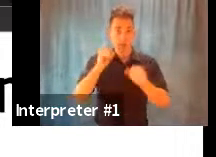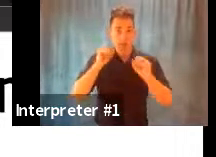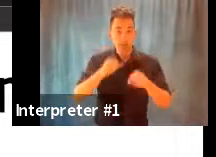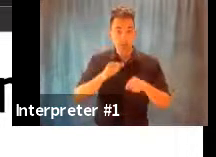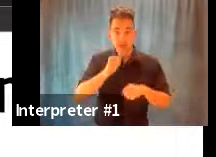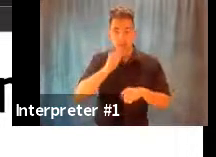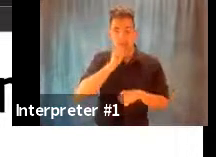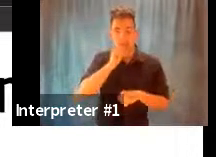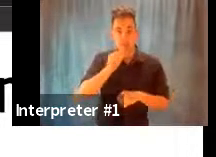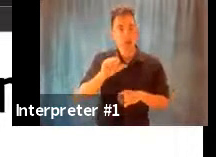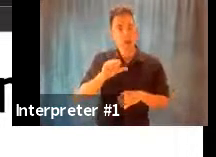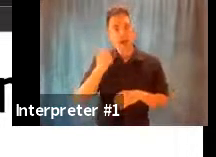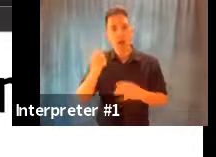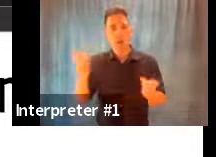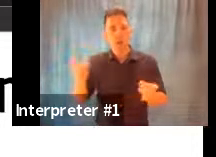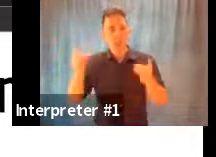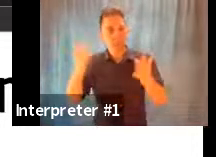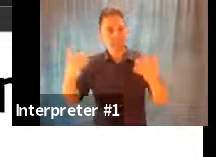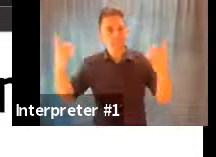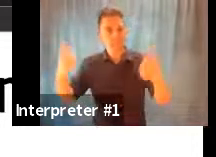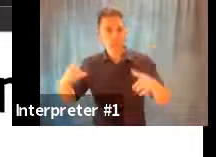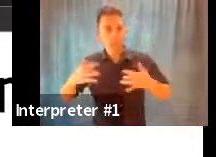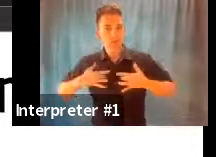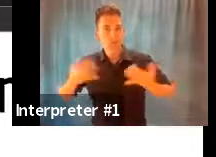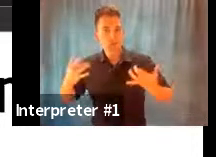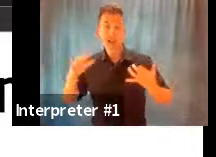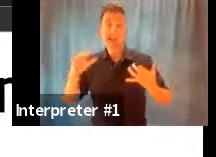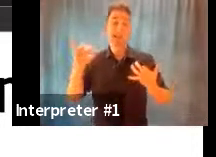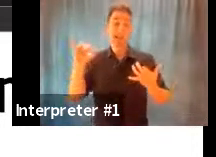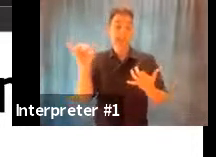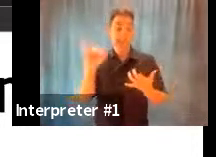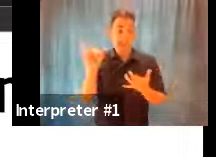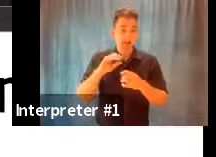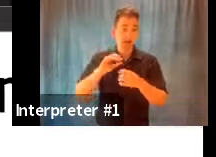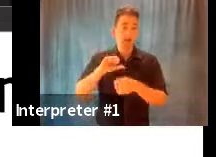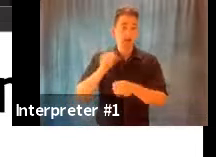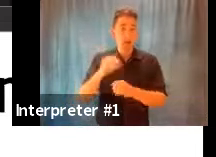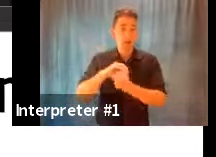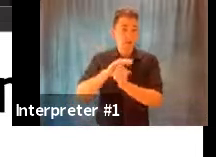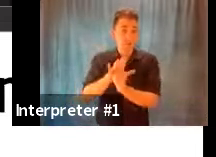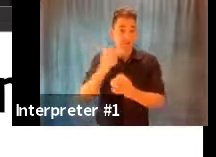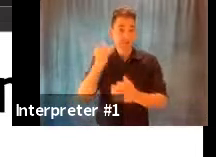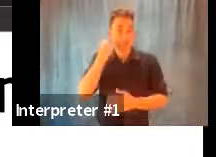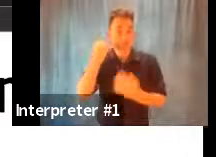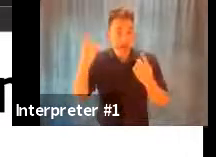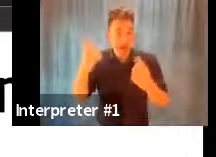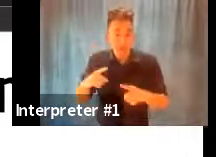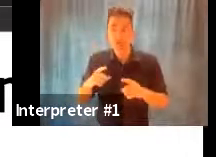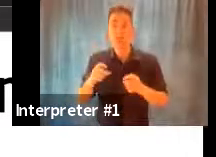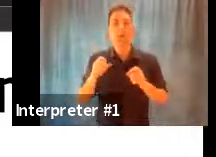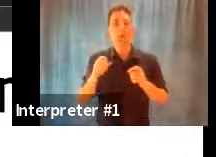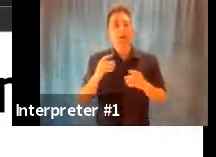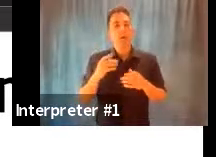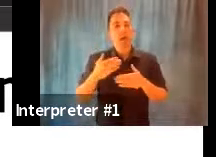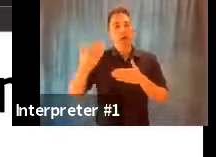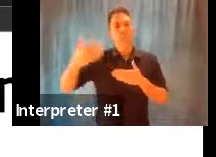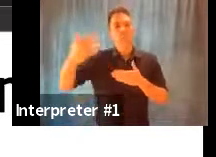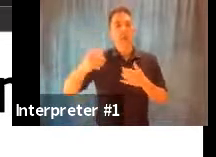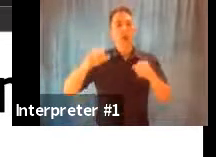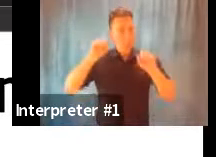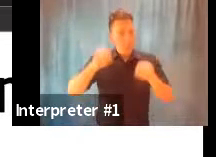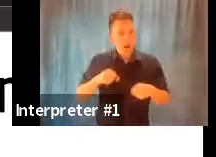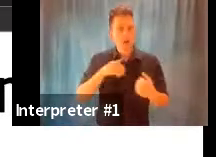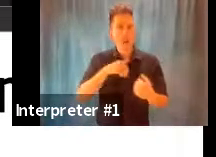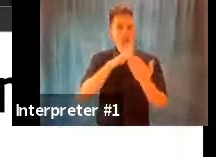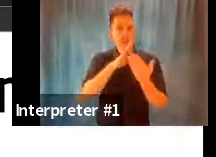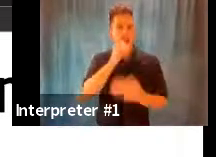another pandemic in the future, that we must be building out systems level changes in the future. So in order to